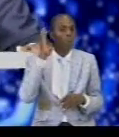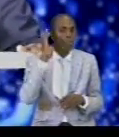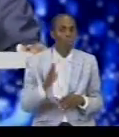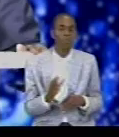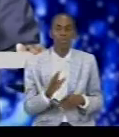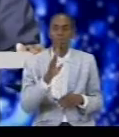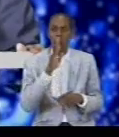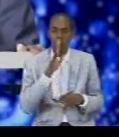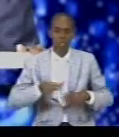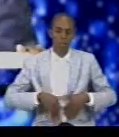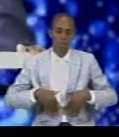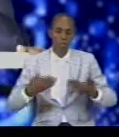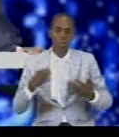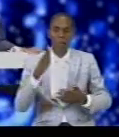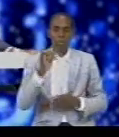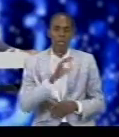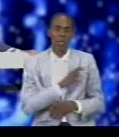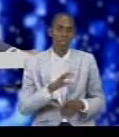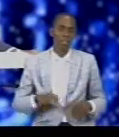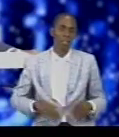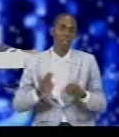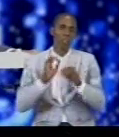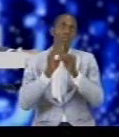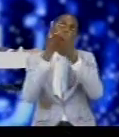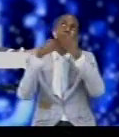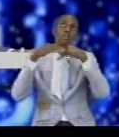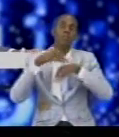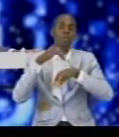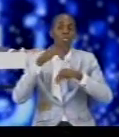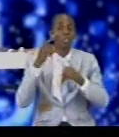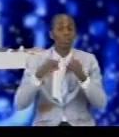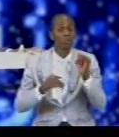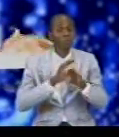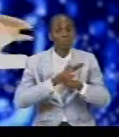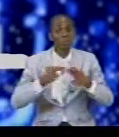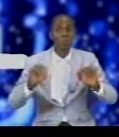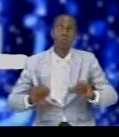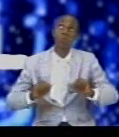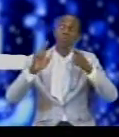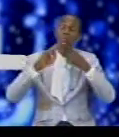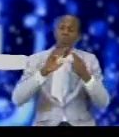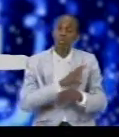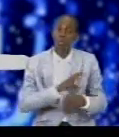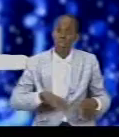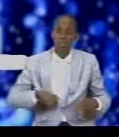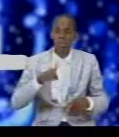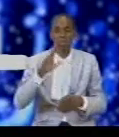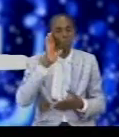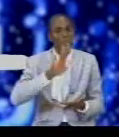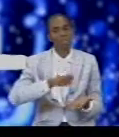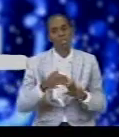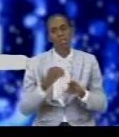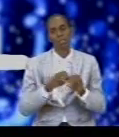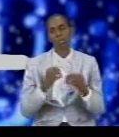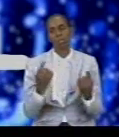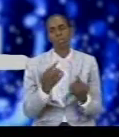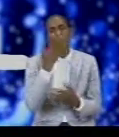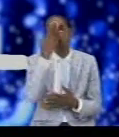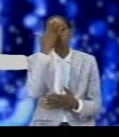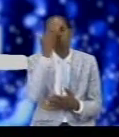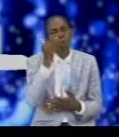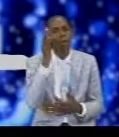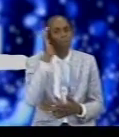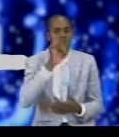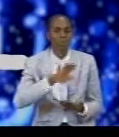before the Father. If you don't surrender, you will die in your sin. But why will you die? When Christ has paid the price. So